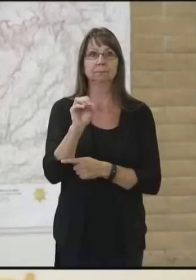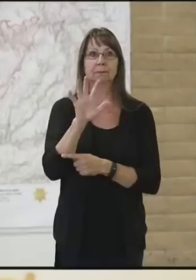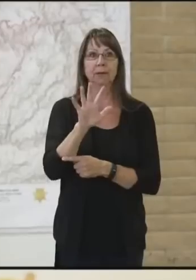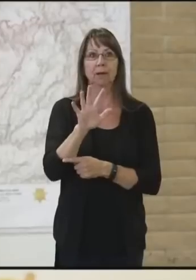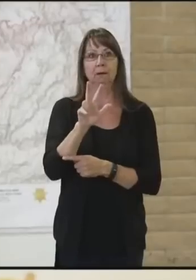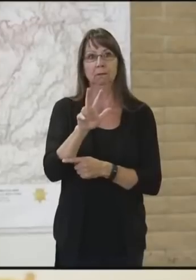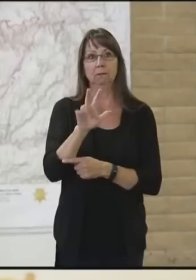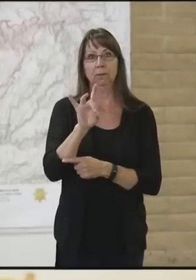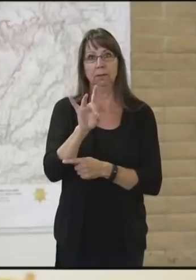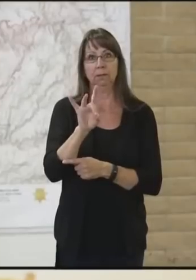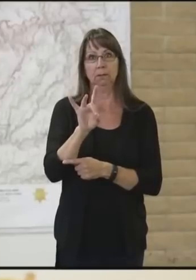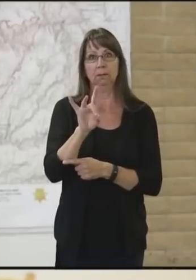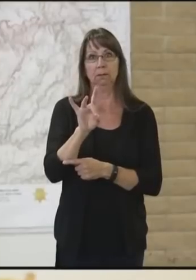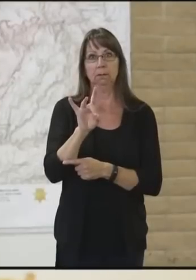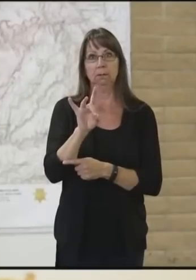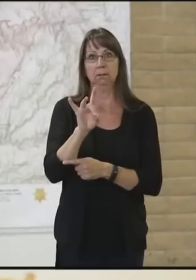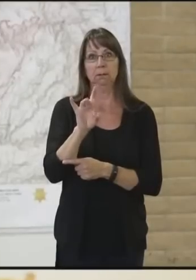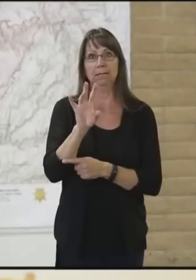538